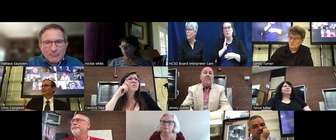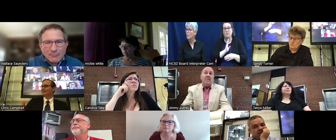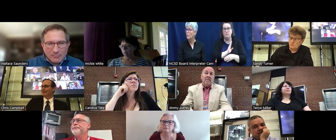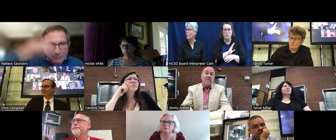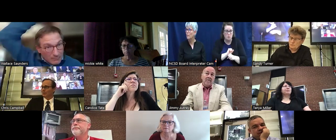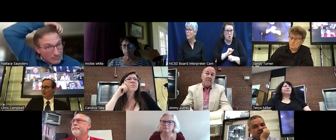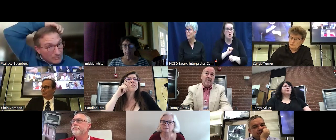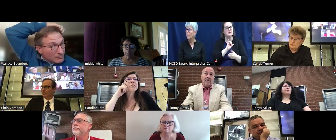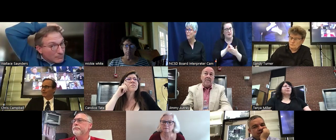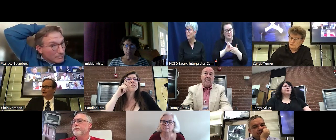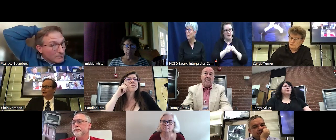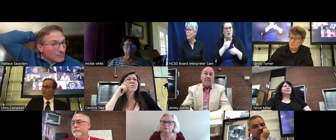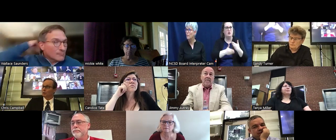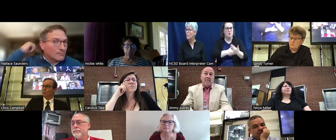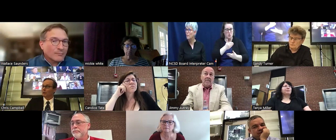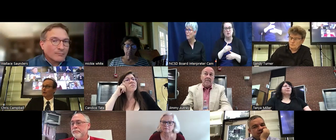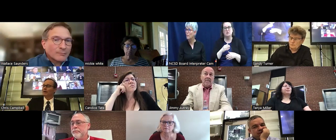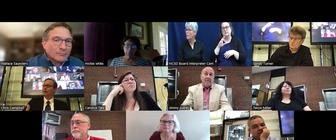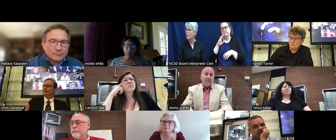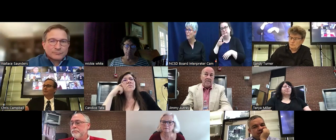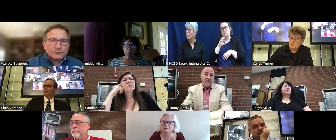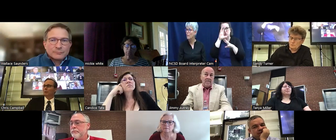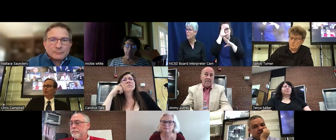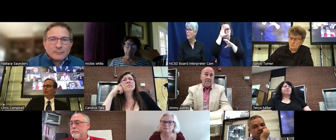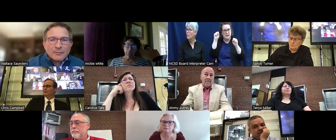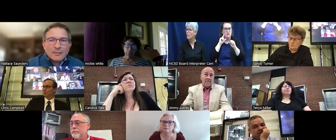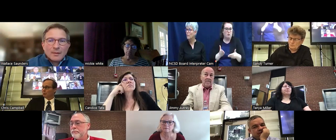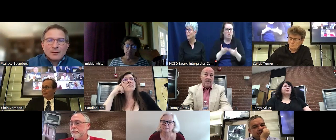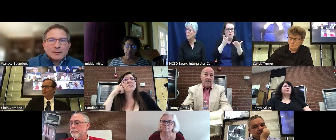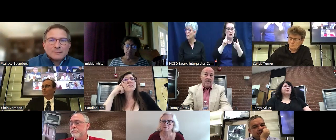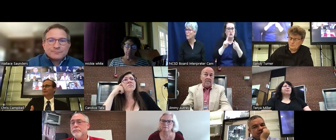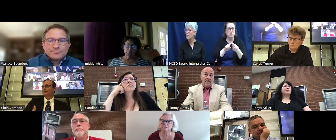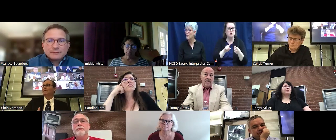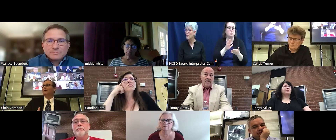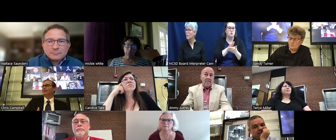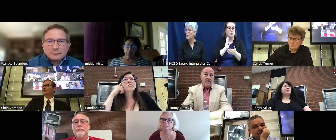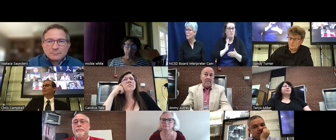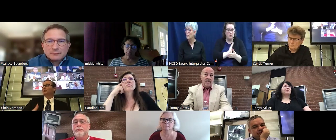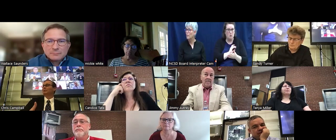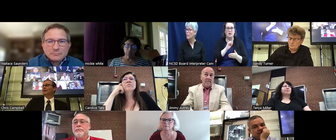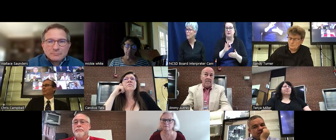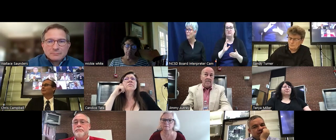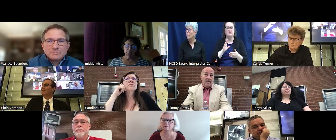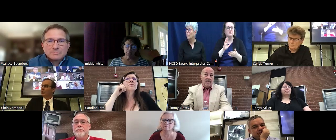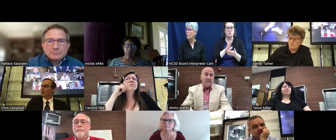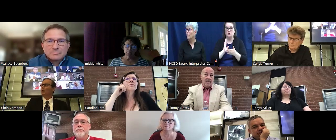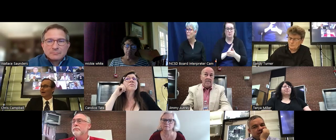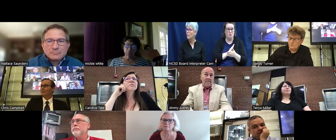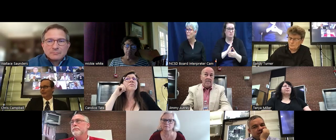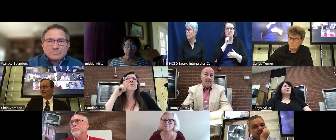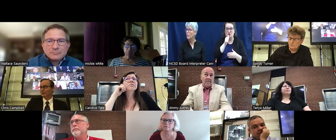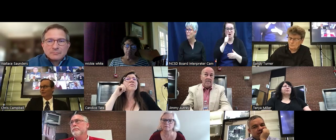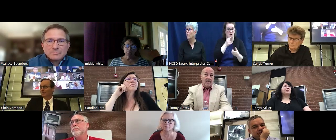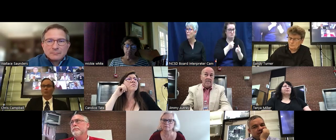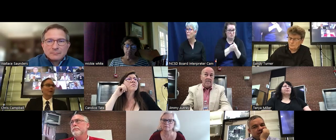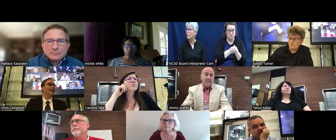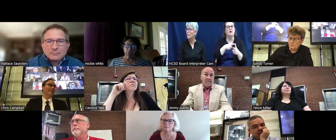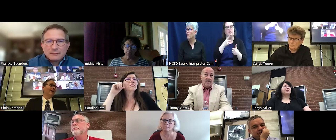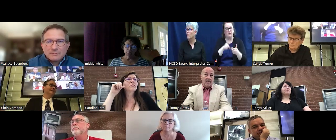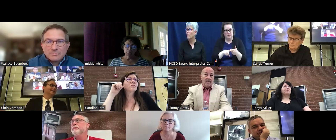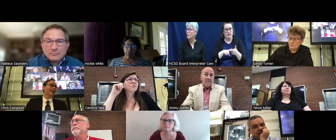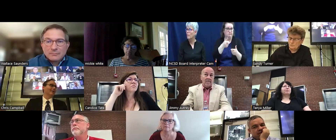superintendent takes the recommendation to the school board. If the school board doesn't support that person, then the superintendent brings a new recommendation to the